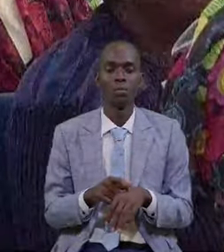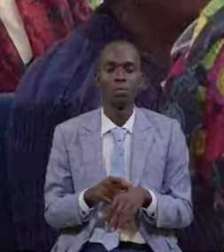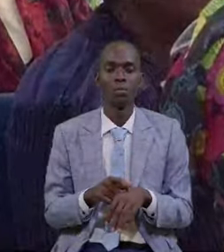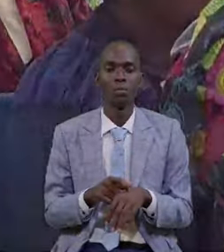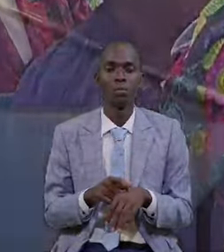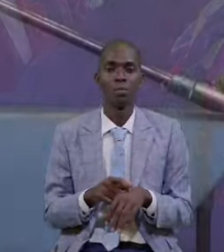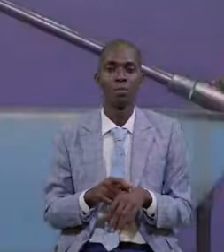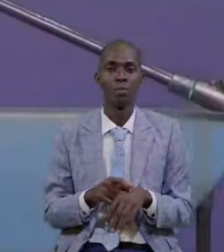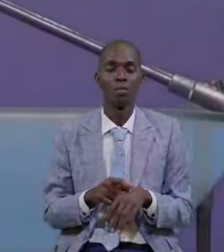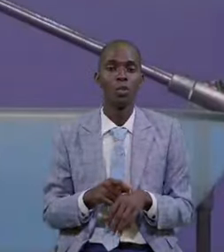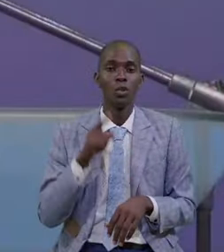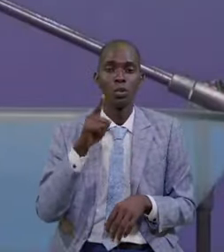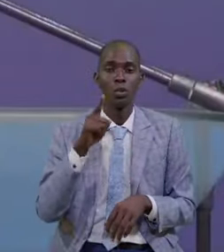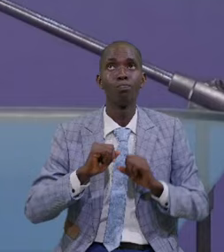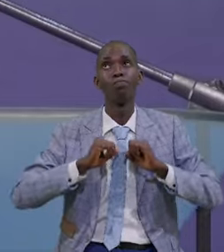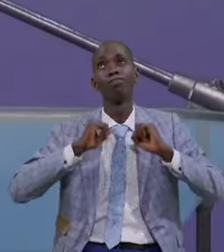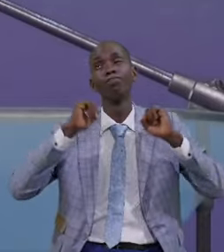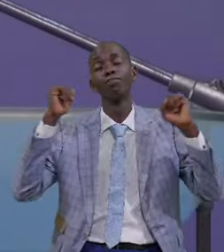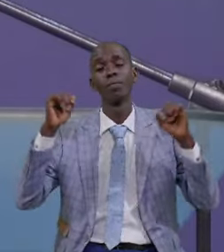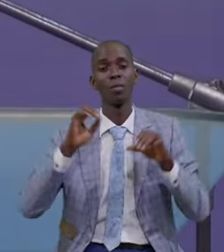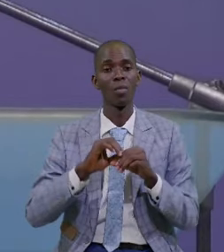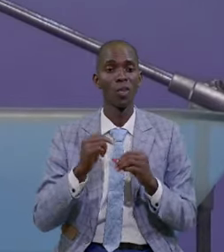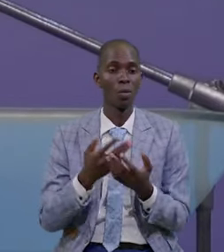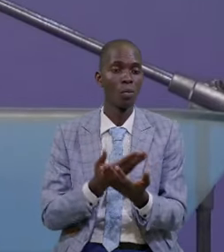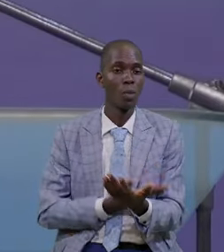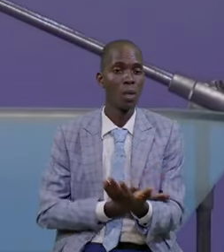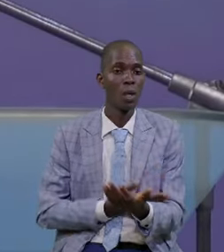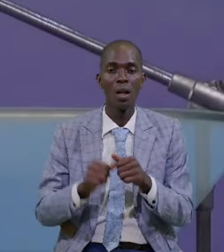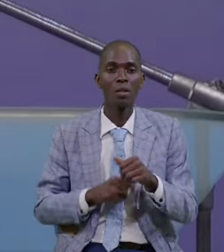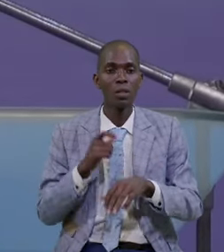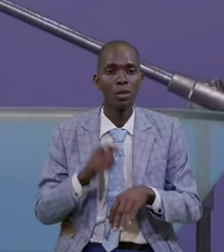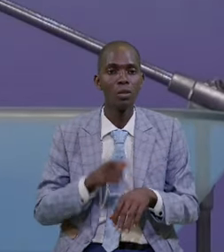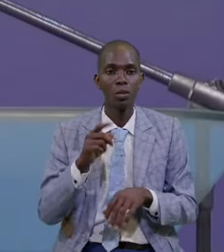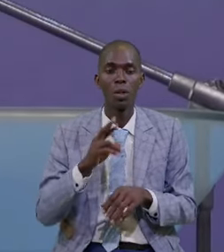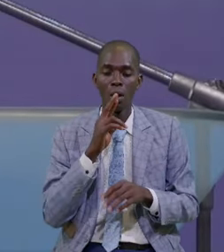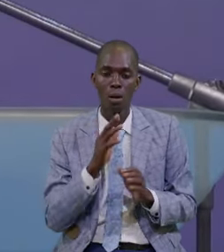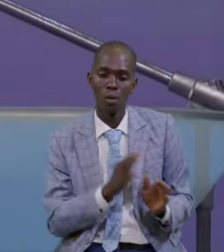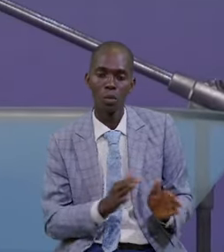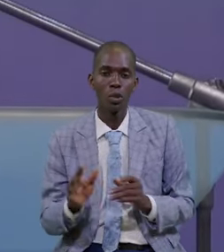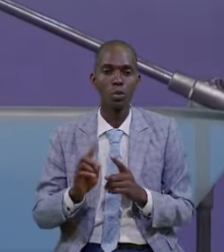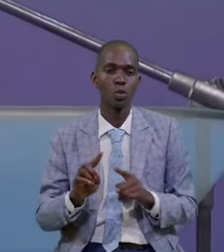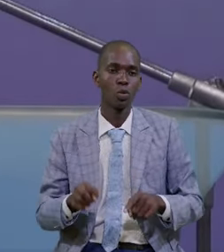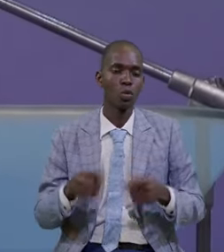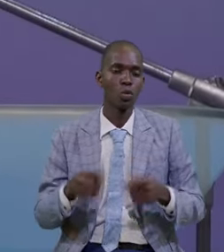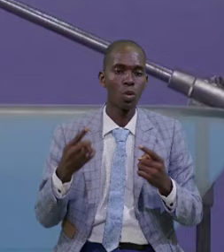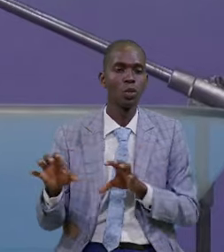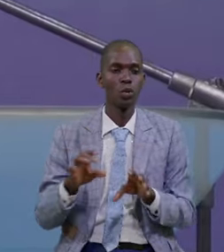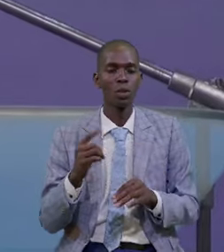you wake up in the morning, every time you're about to go and do the next thing,